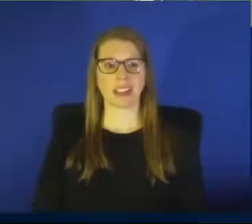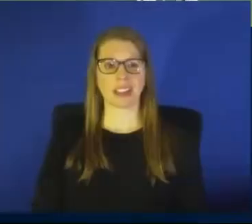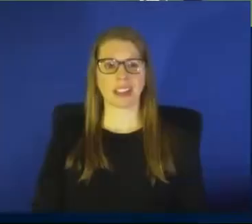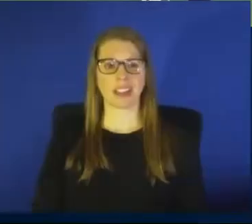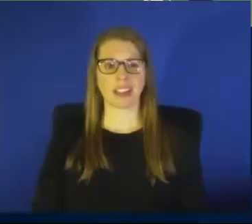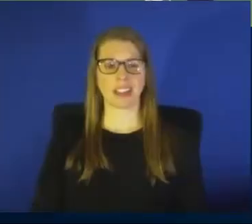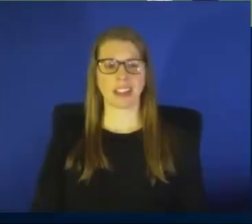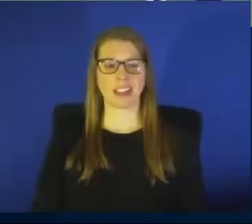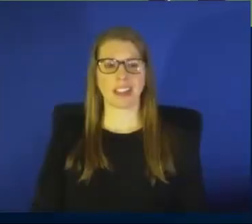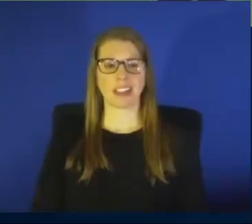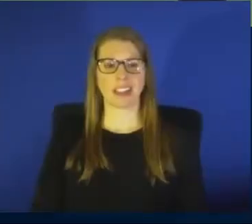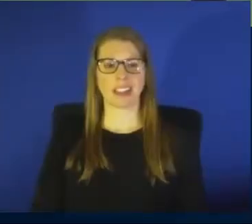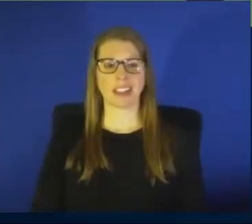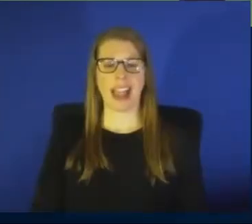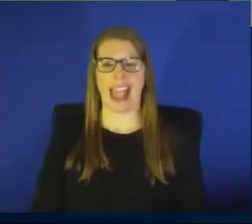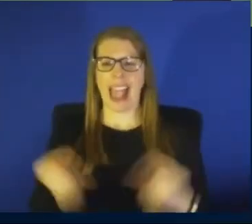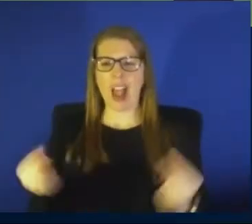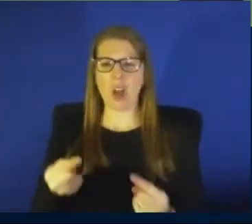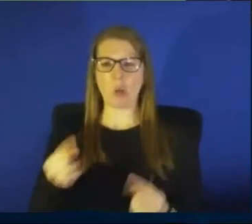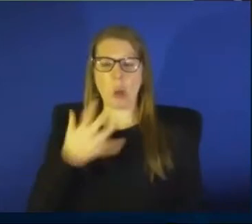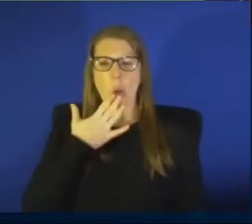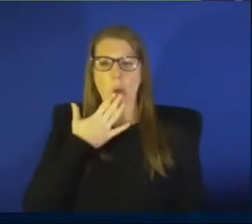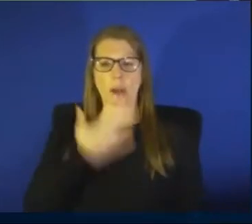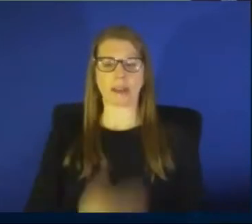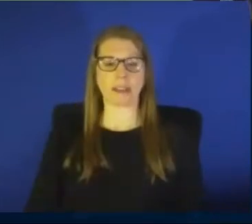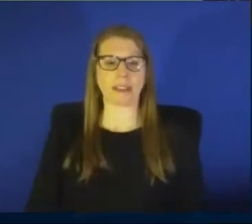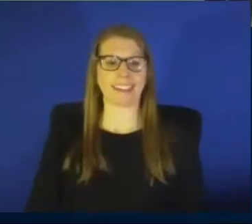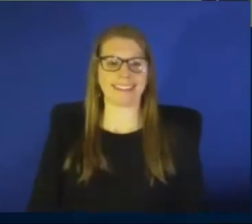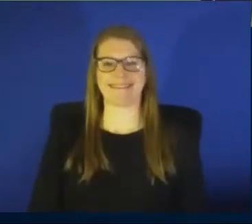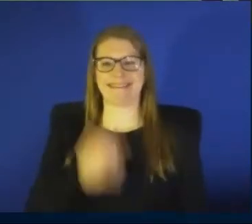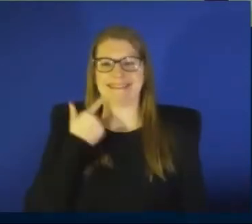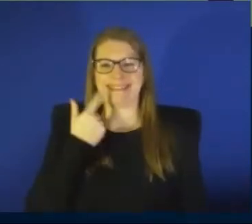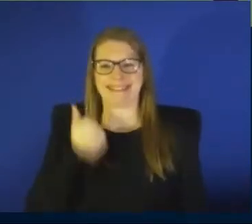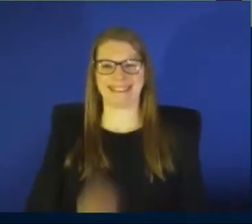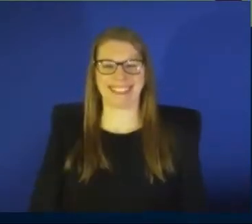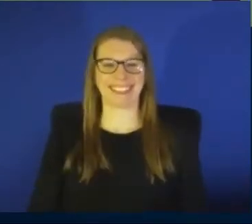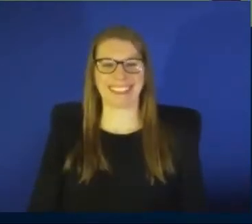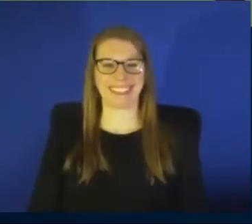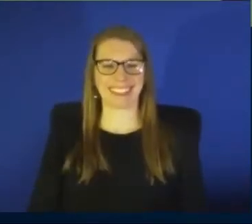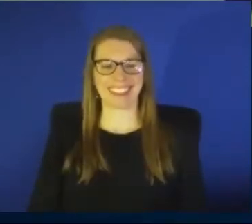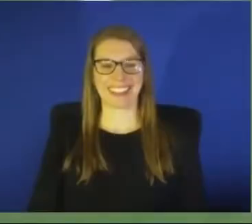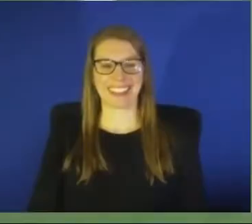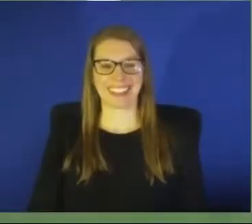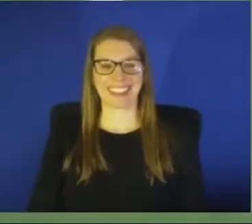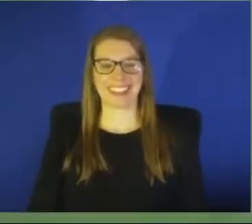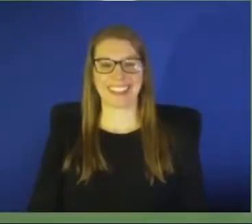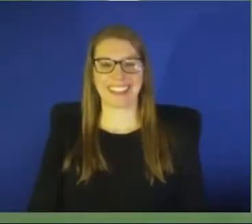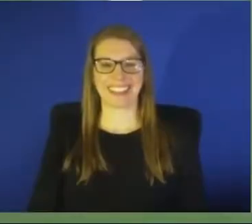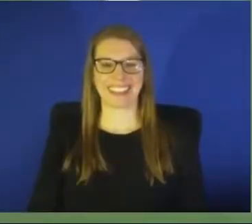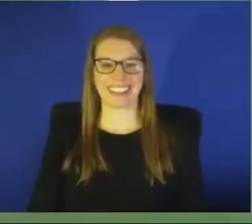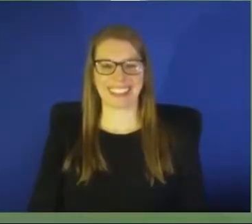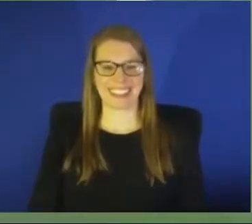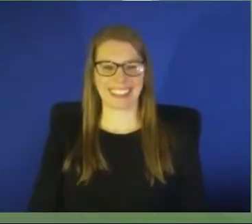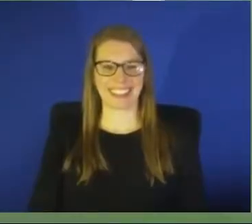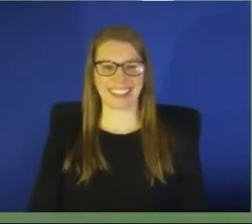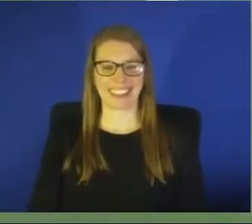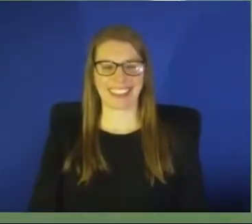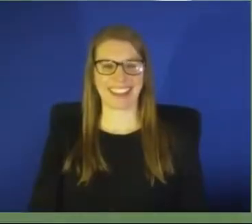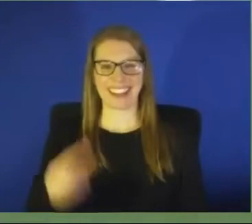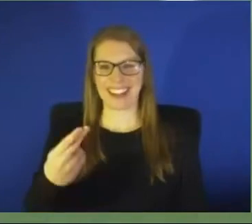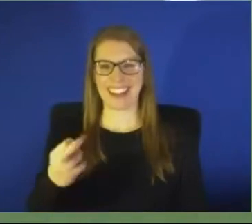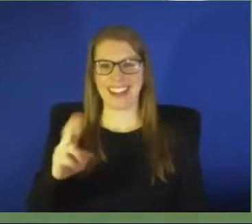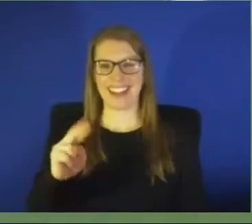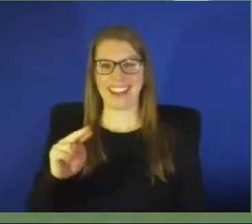Okay. Uh-oh. So I just want to. Man down. Fun, actually. Hernia. So Hernia.